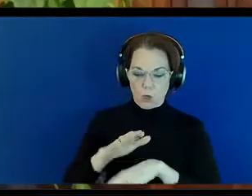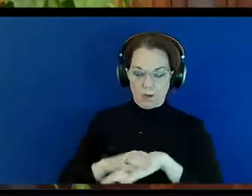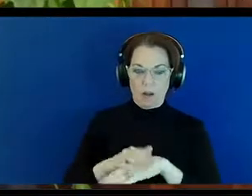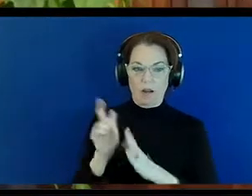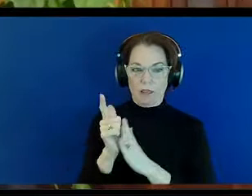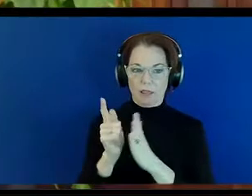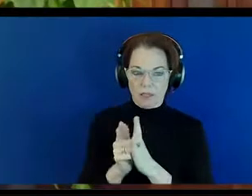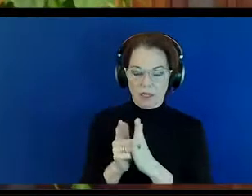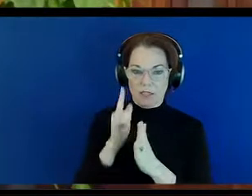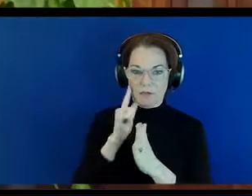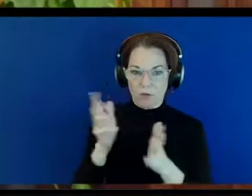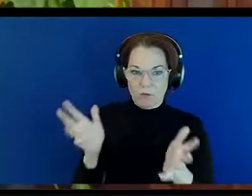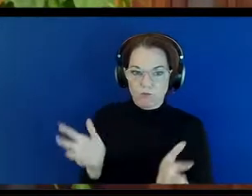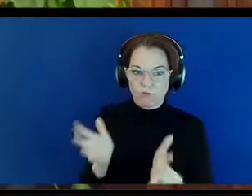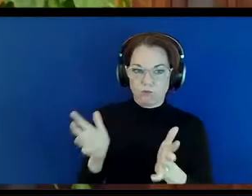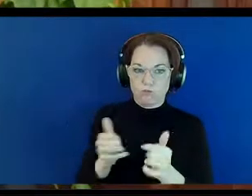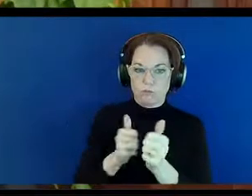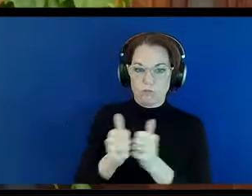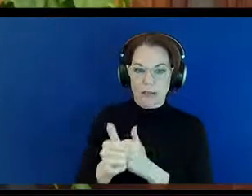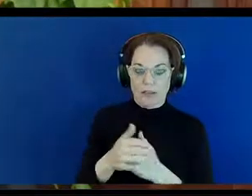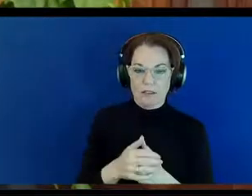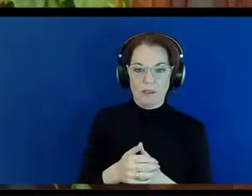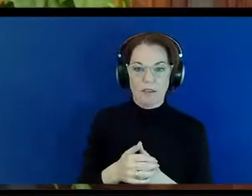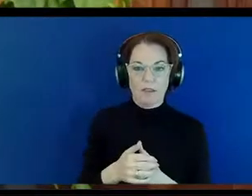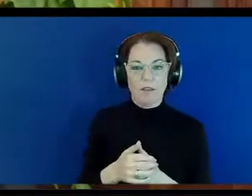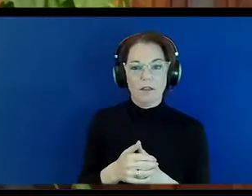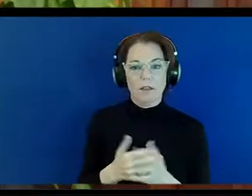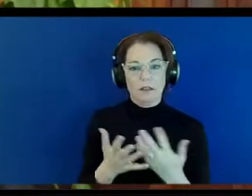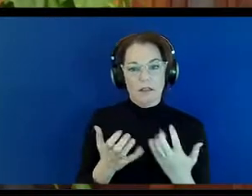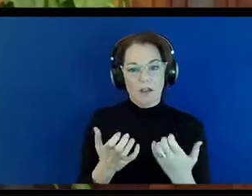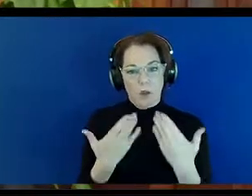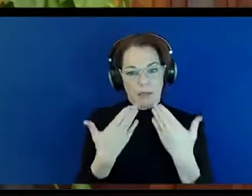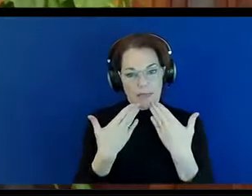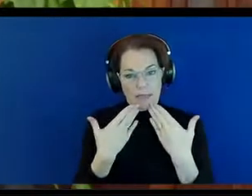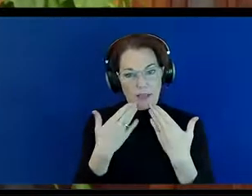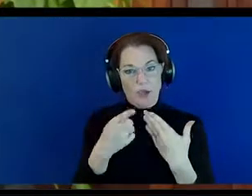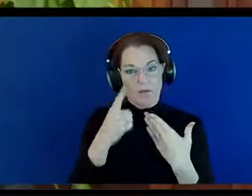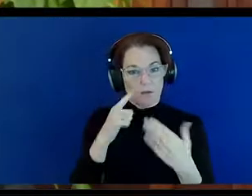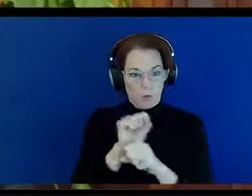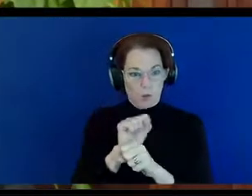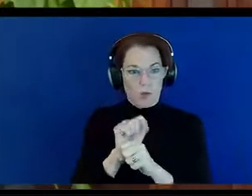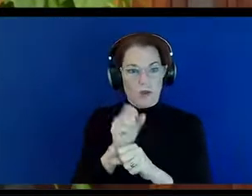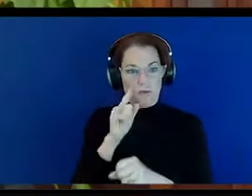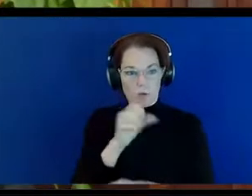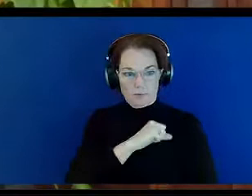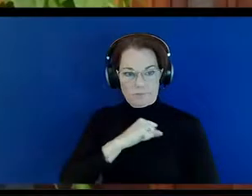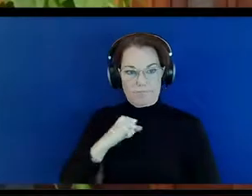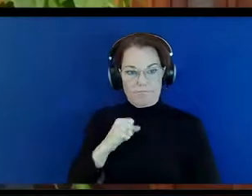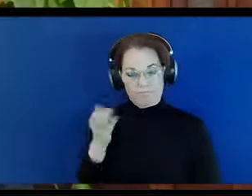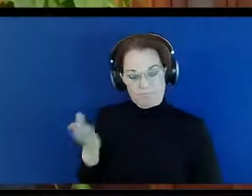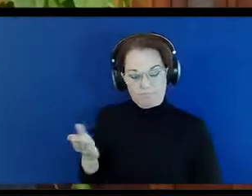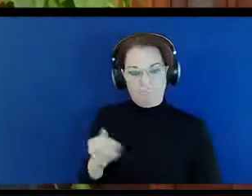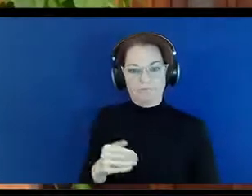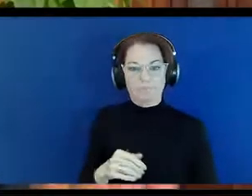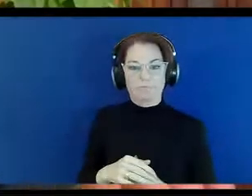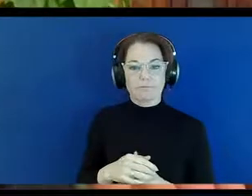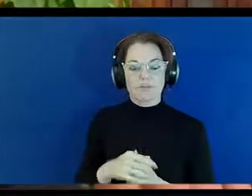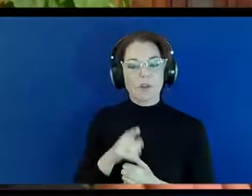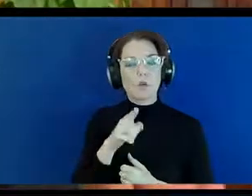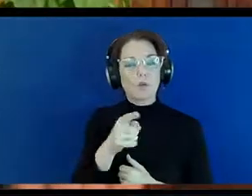move it forward. And I want to thank you for working with her and working with so many others to make this happen. As you said